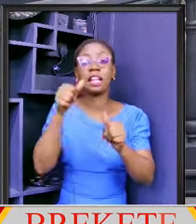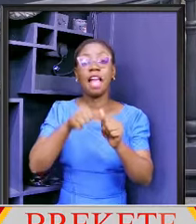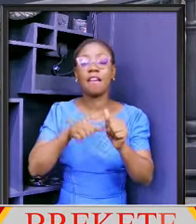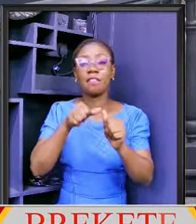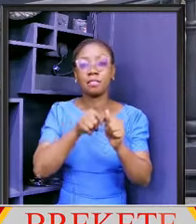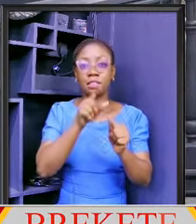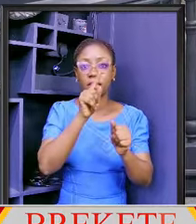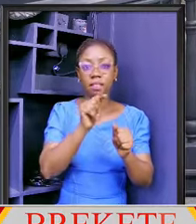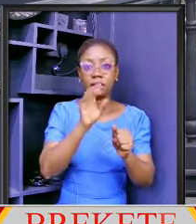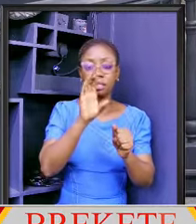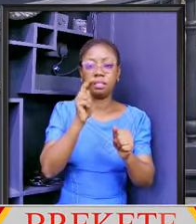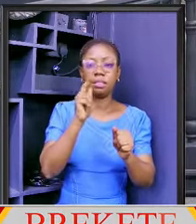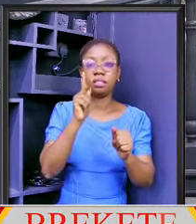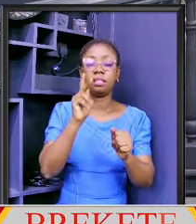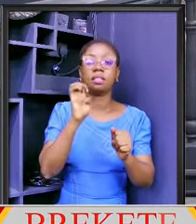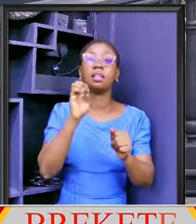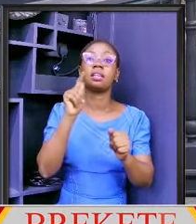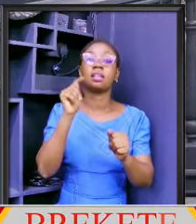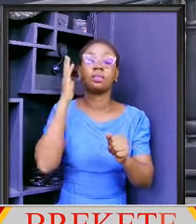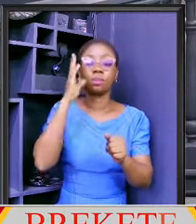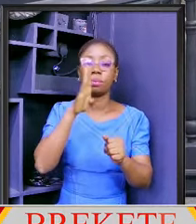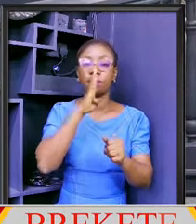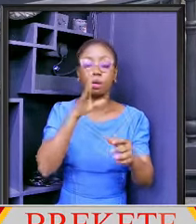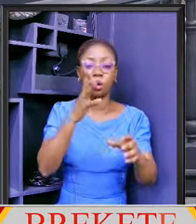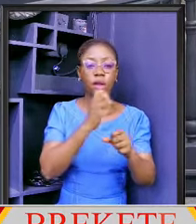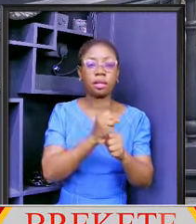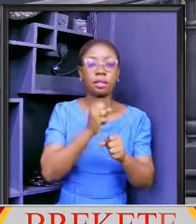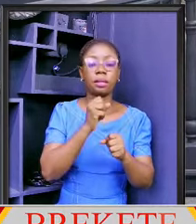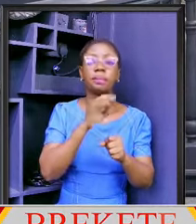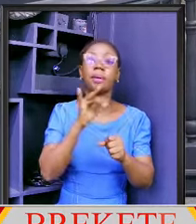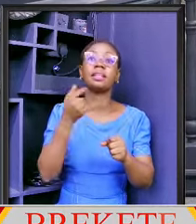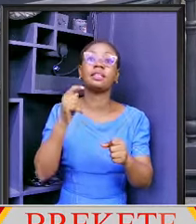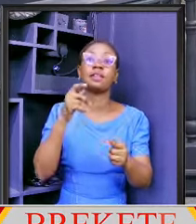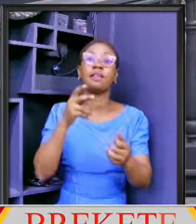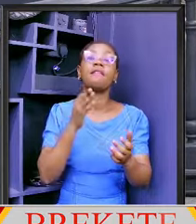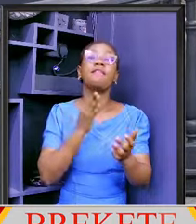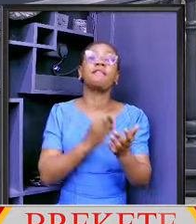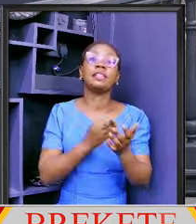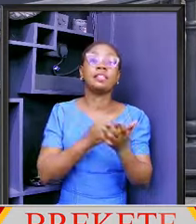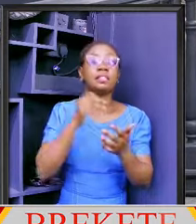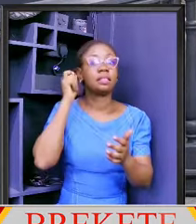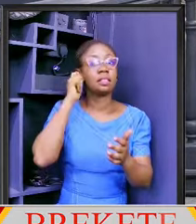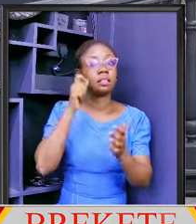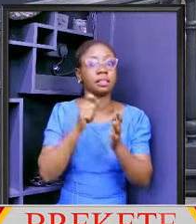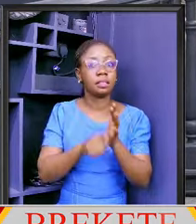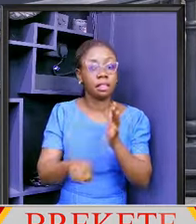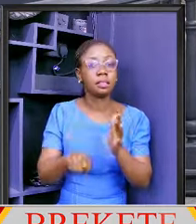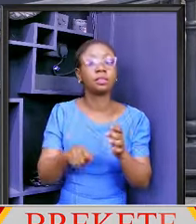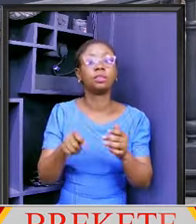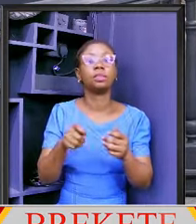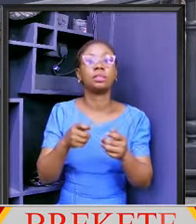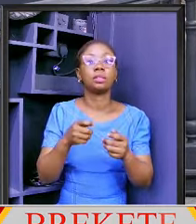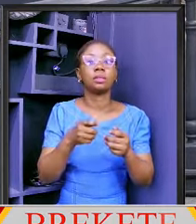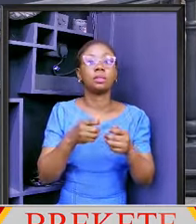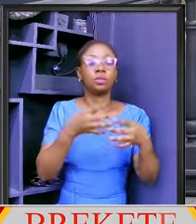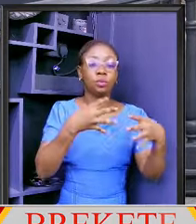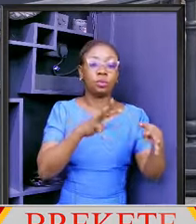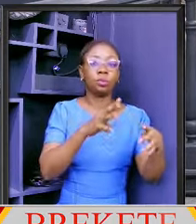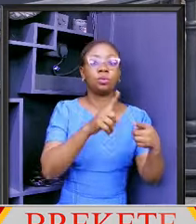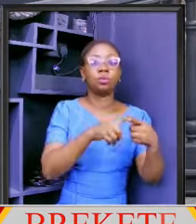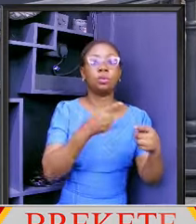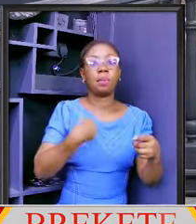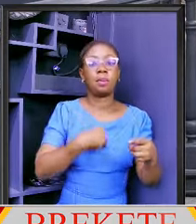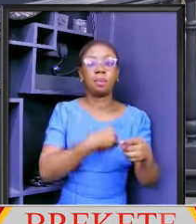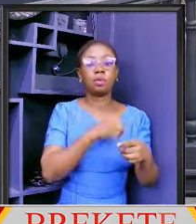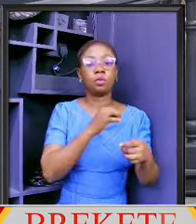ticket will be collected by the financial secretary, sold to the members of the union. The